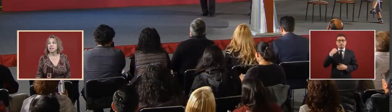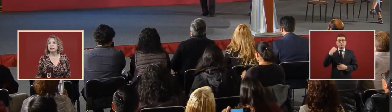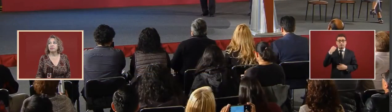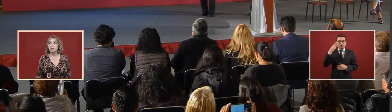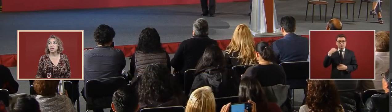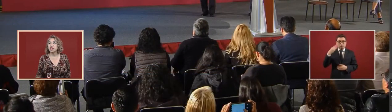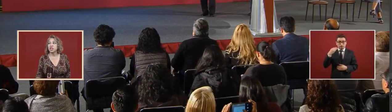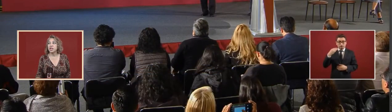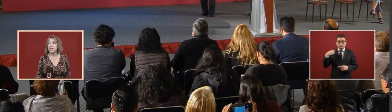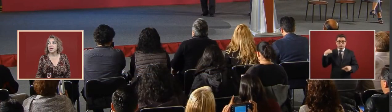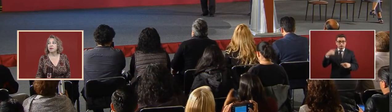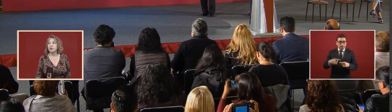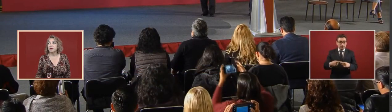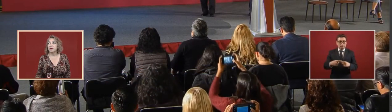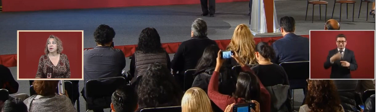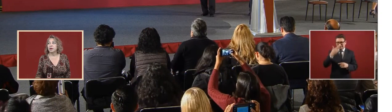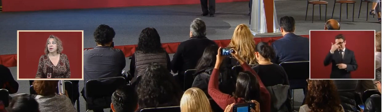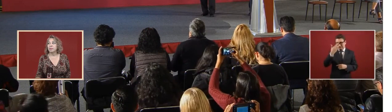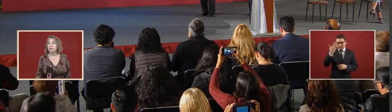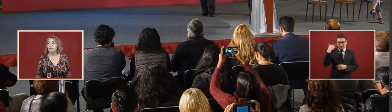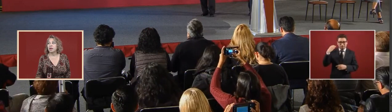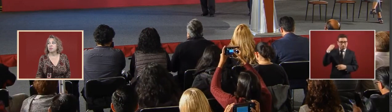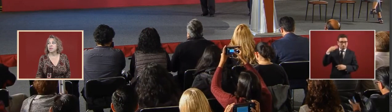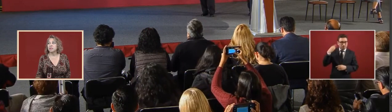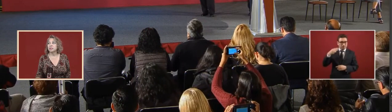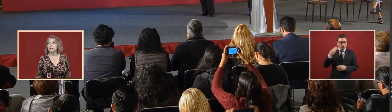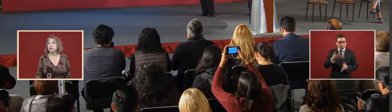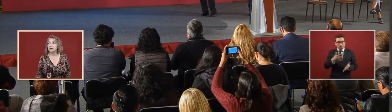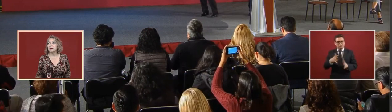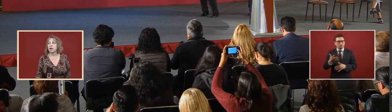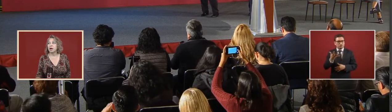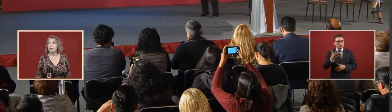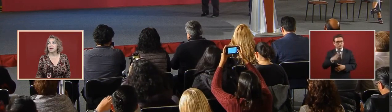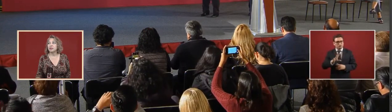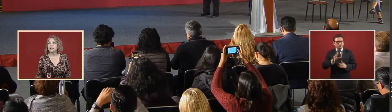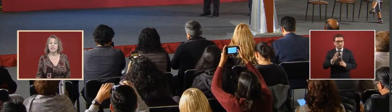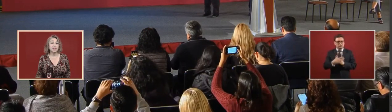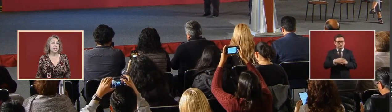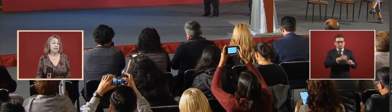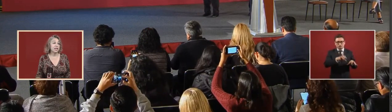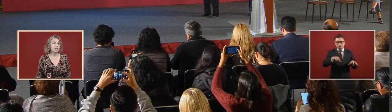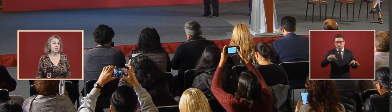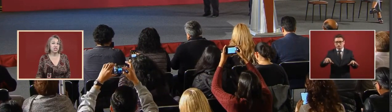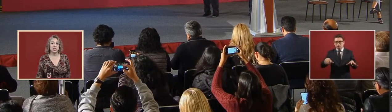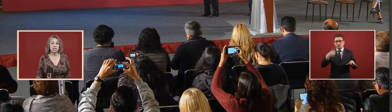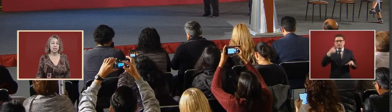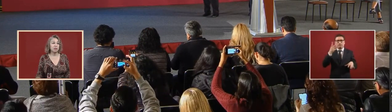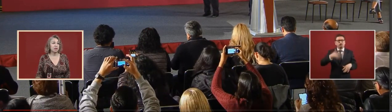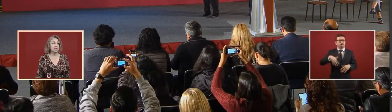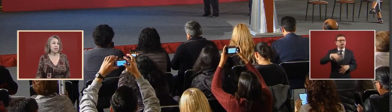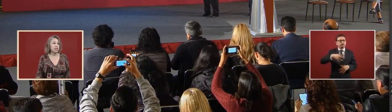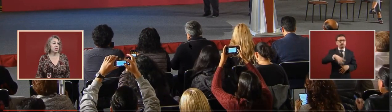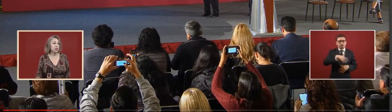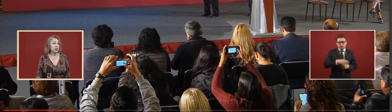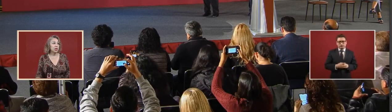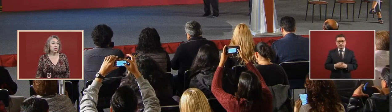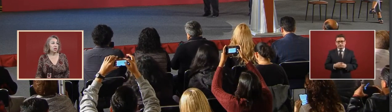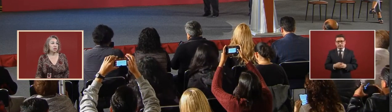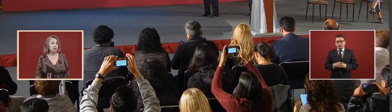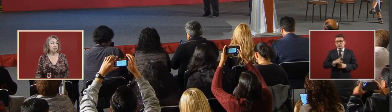that as of March to now, there was about 10 commissions that were assigned